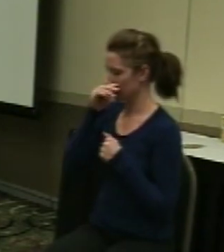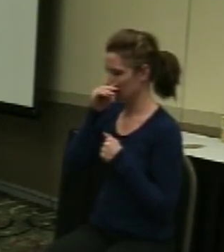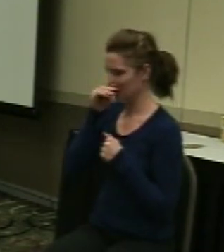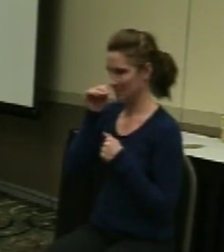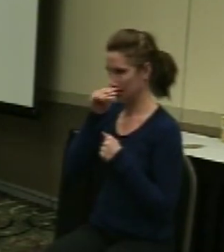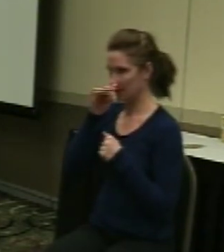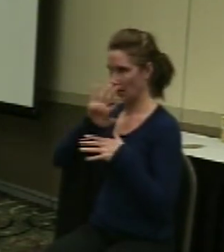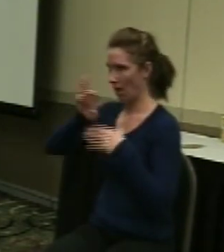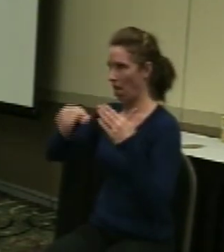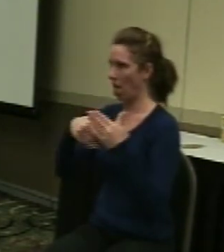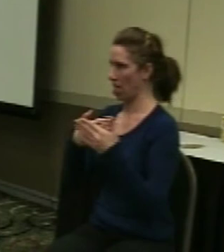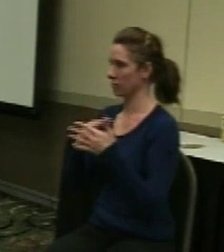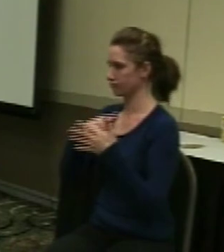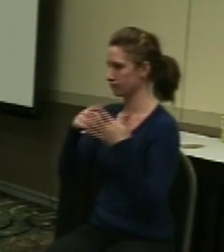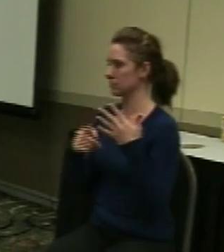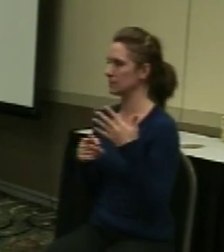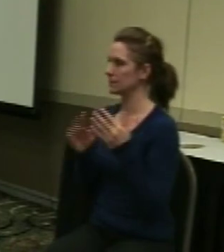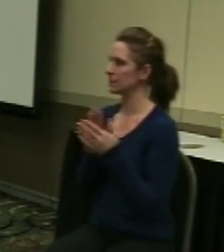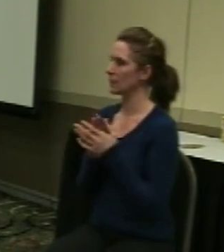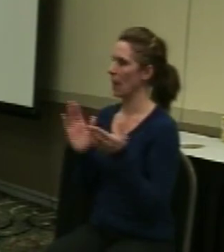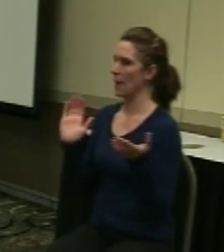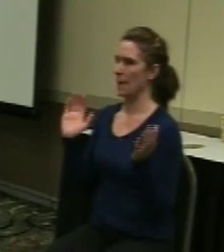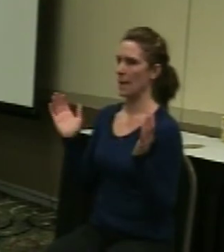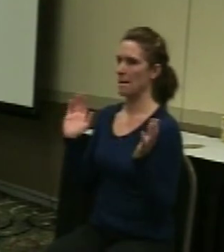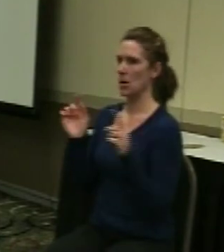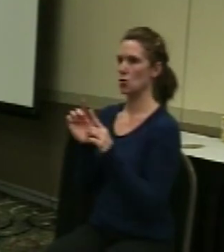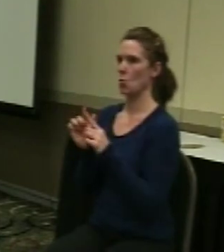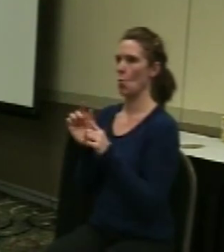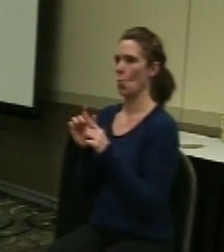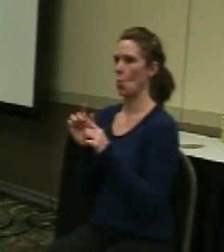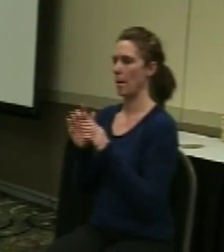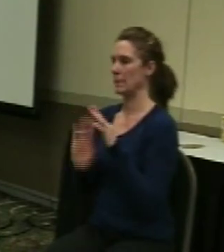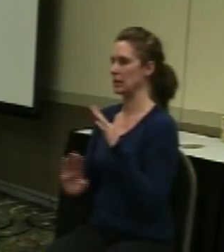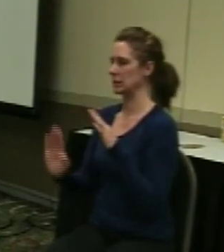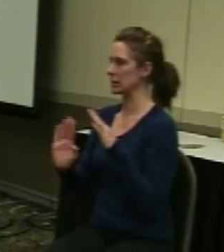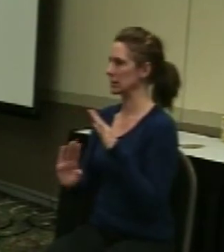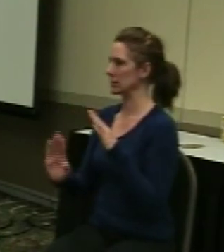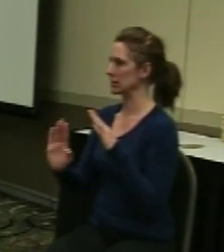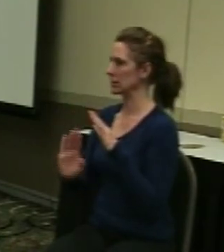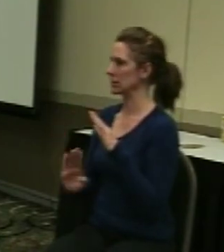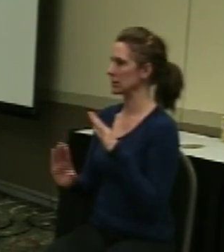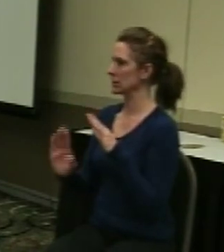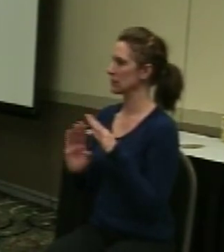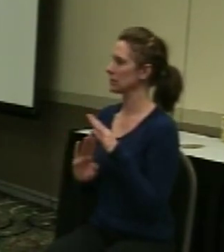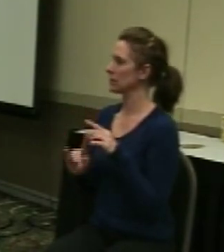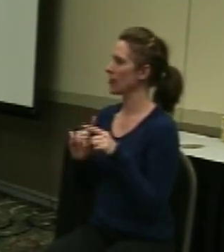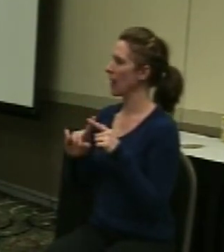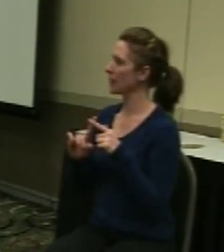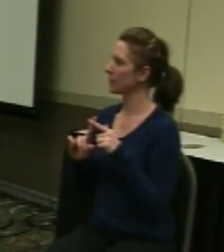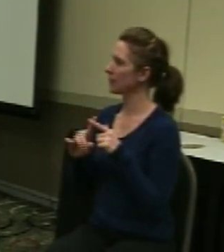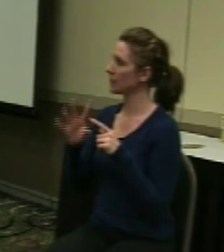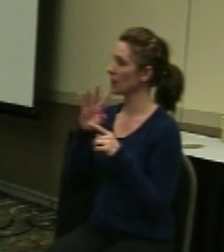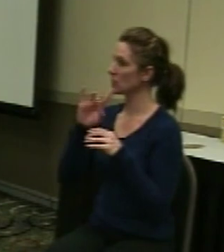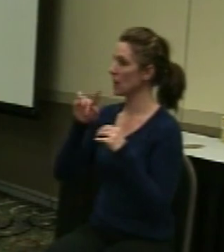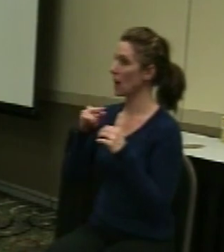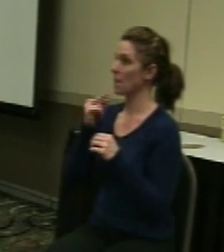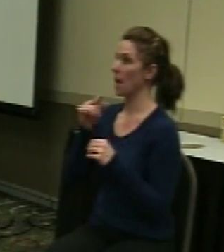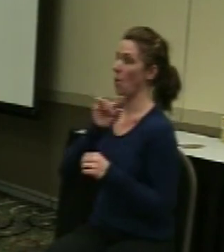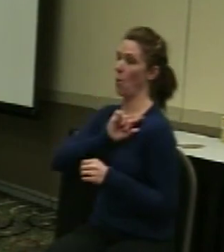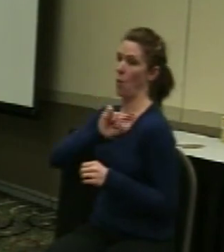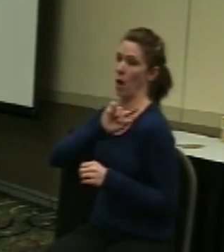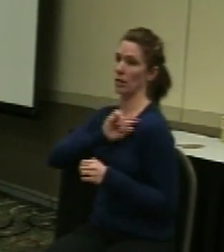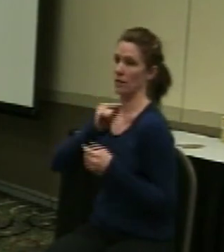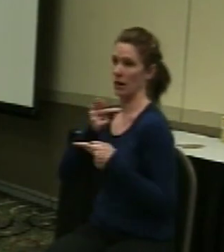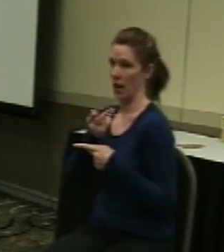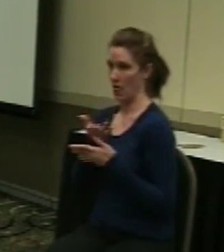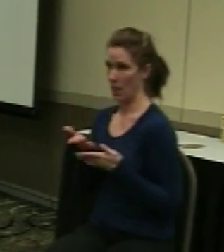all of that sort of thing, versus word-based, you know. So then when we talk about qualitative kinds of